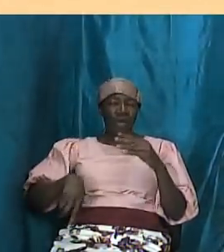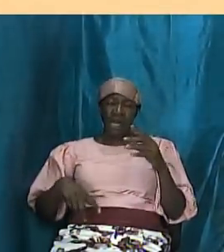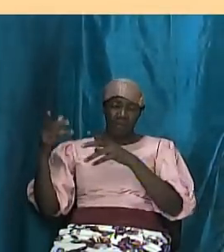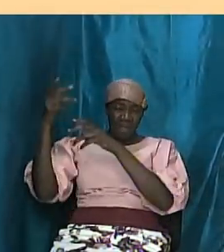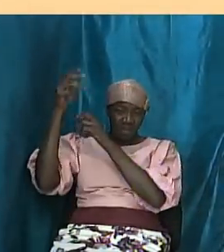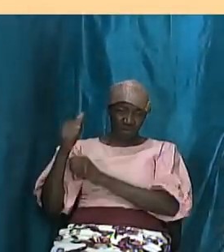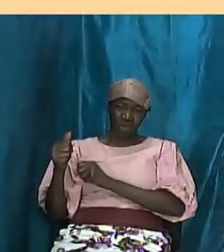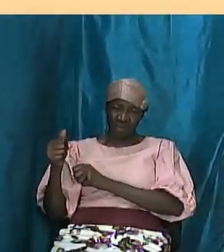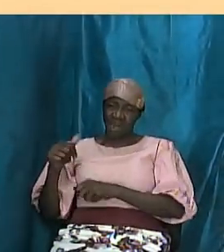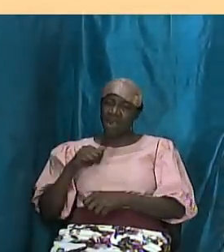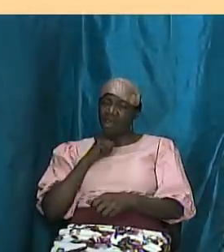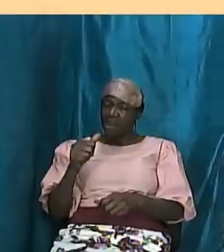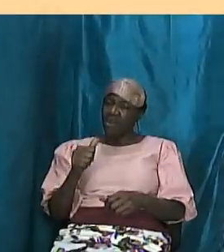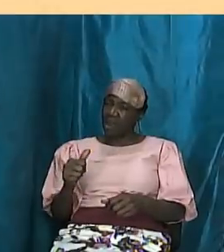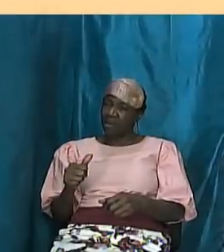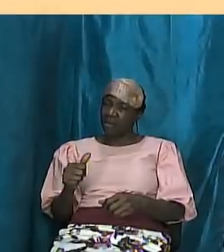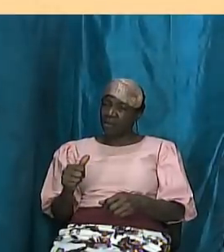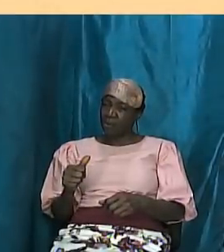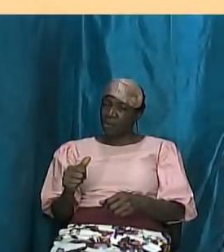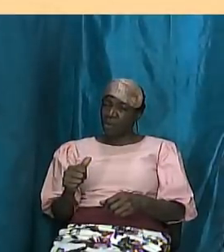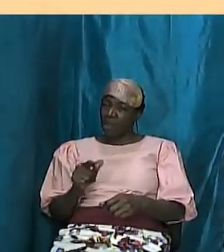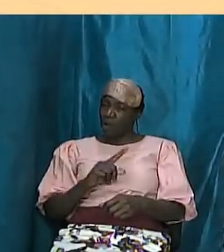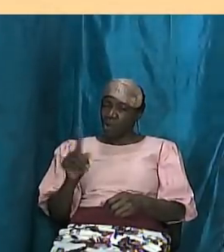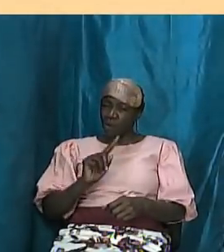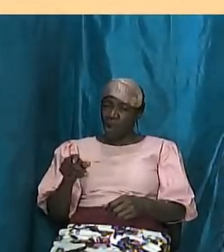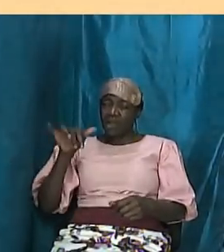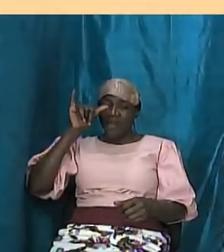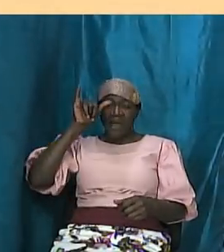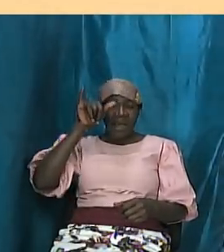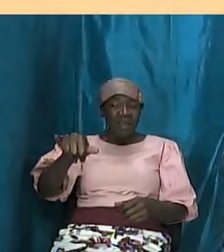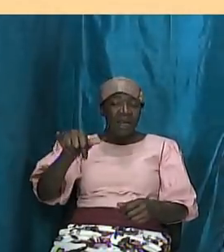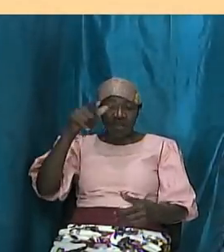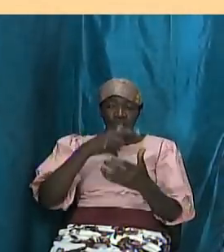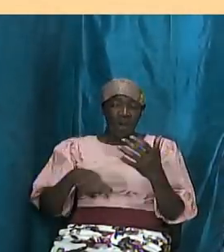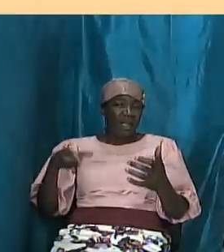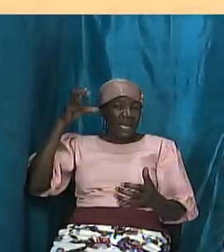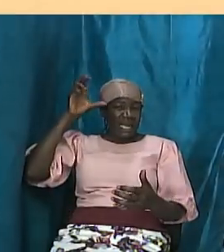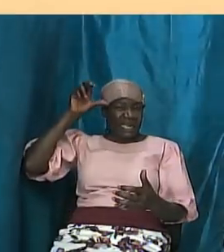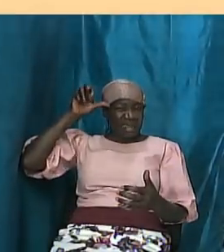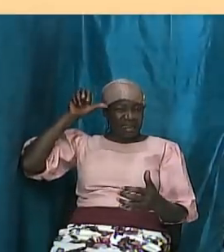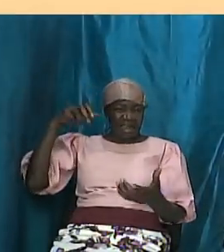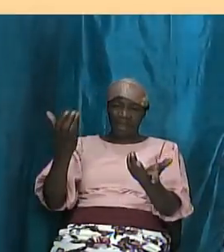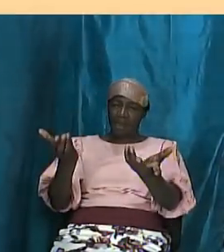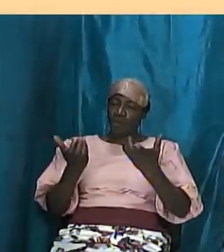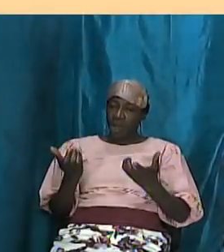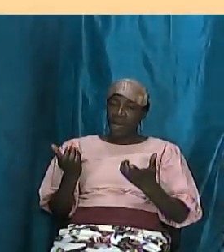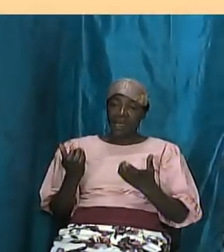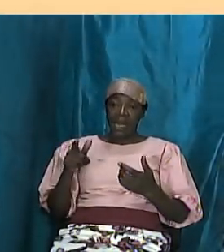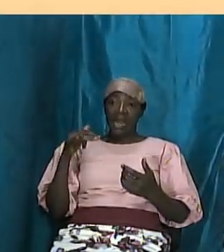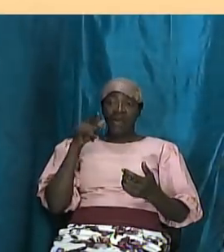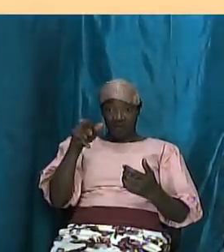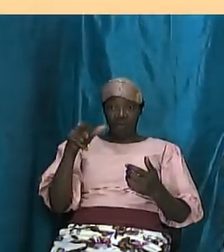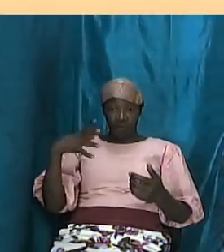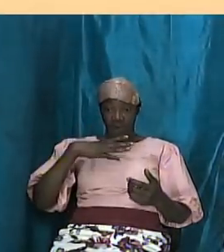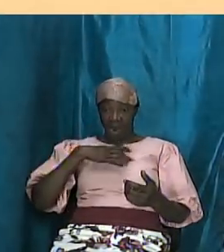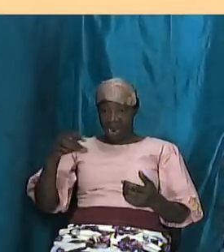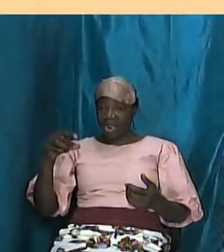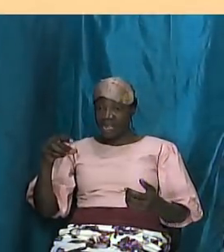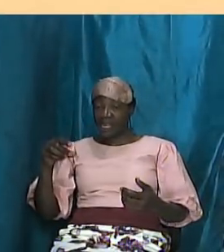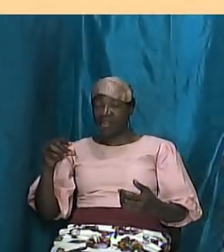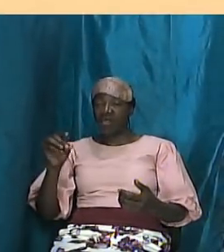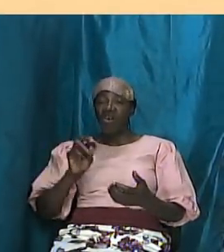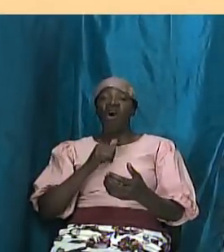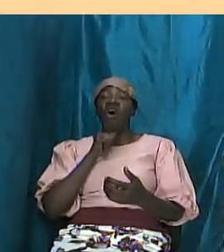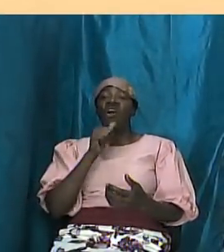and is not the source. And that is what Satan wants. So brothers and sisters, whether we like it or not, we are going to